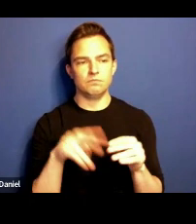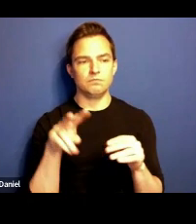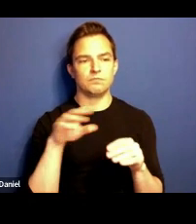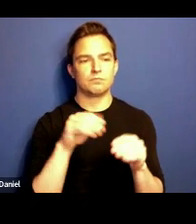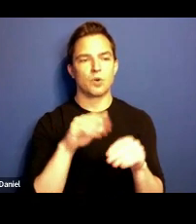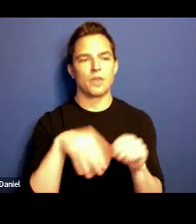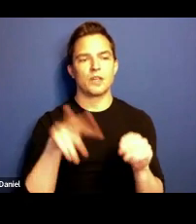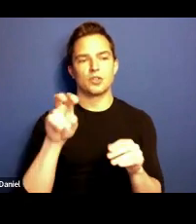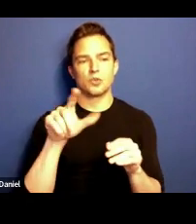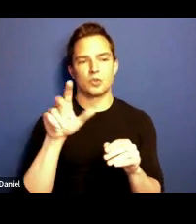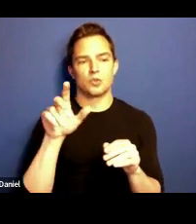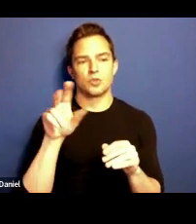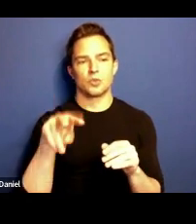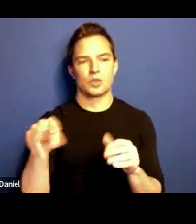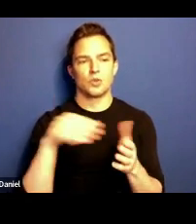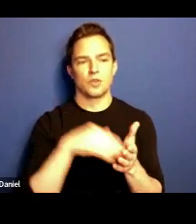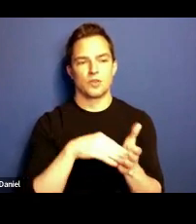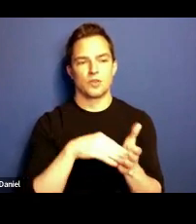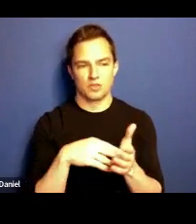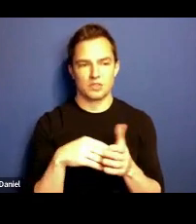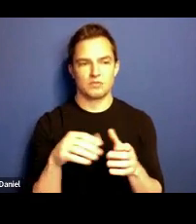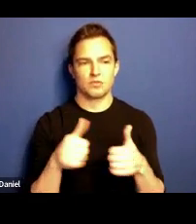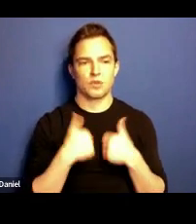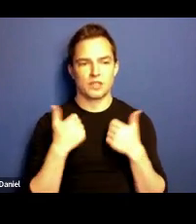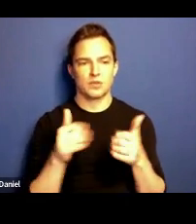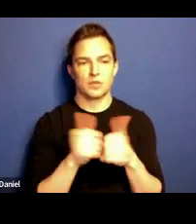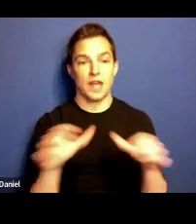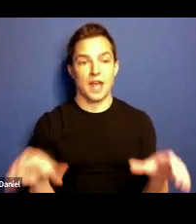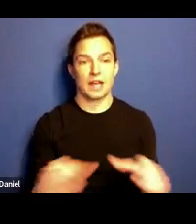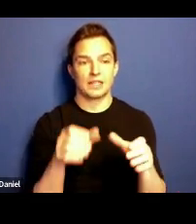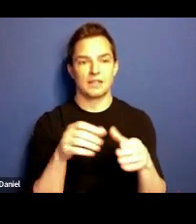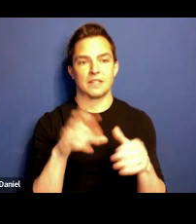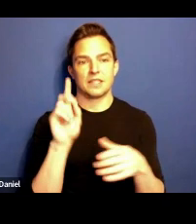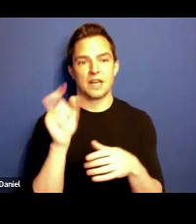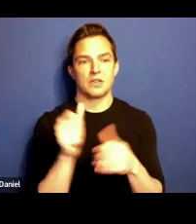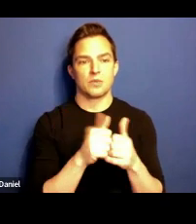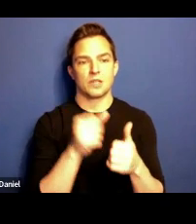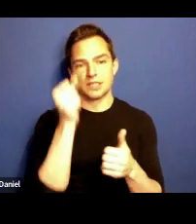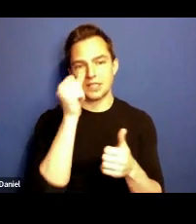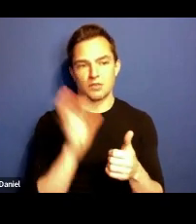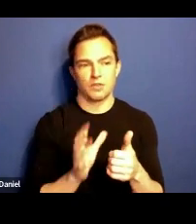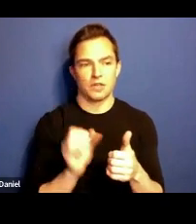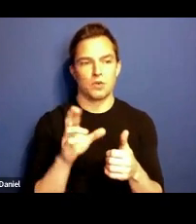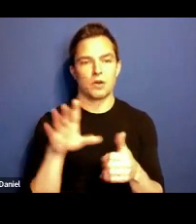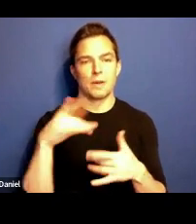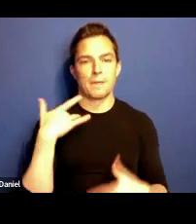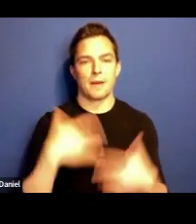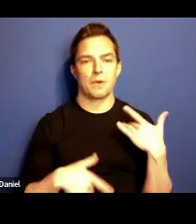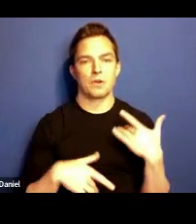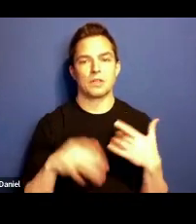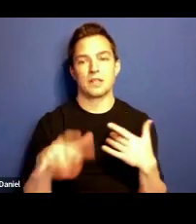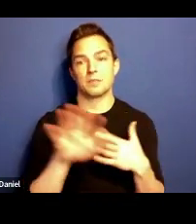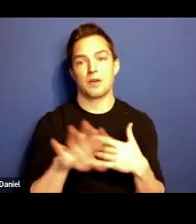222,000 residents in a nursing facility with an active diagnosis of schizophrenia or bipolar disorder, which is about 46